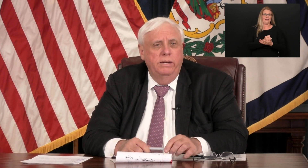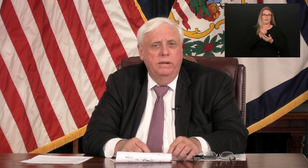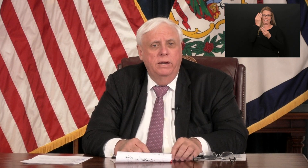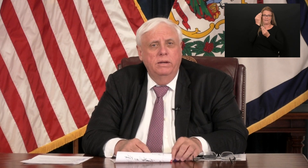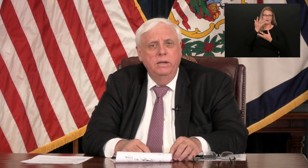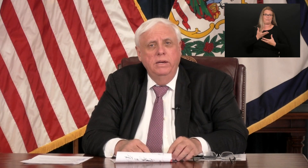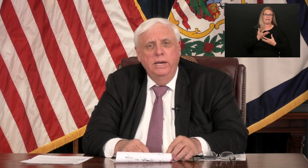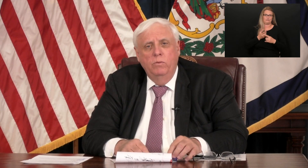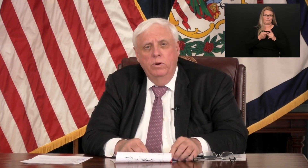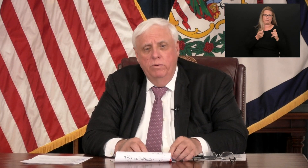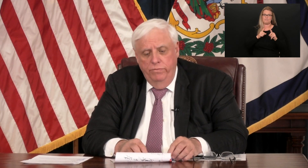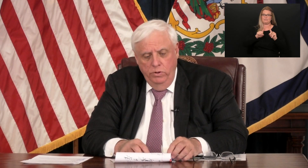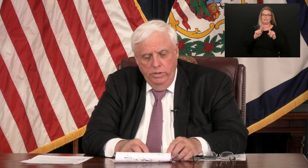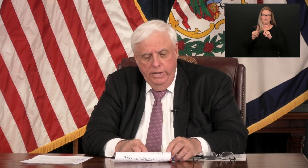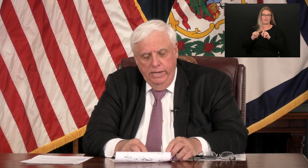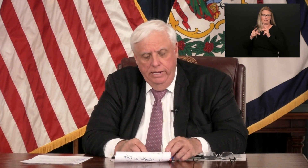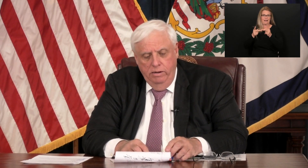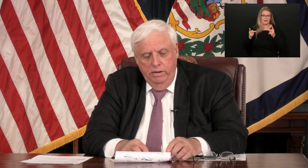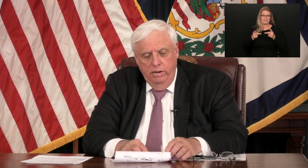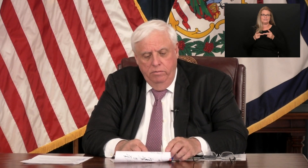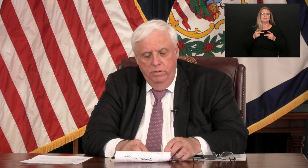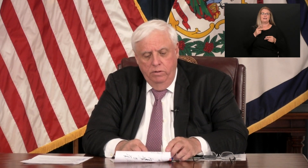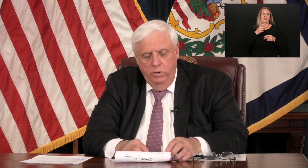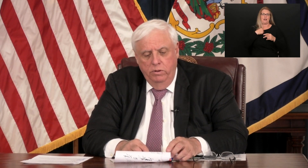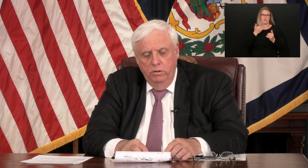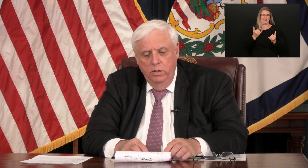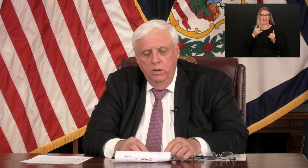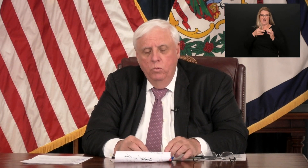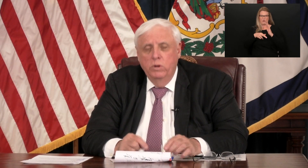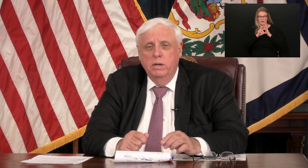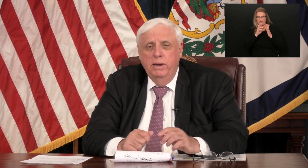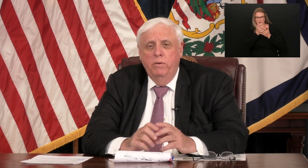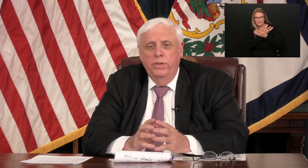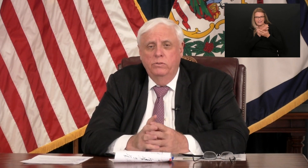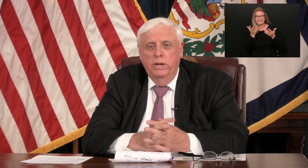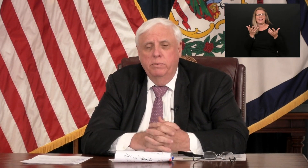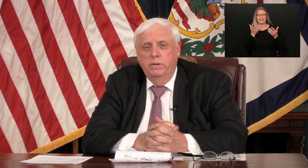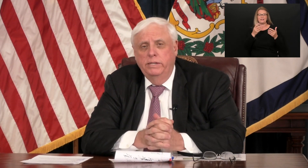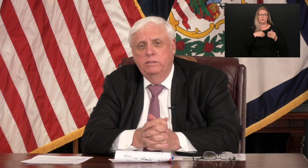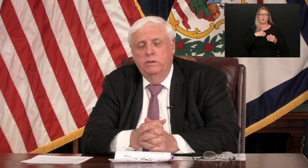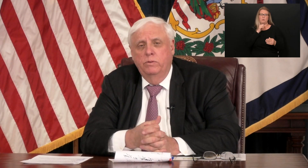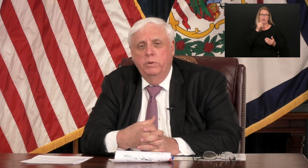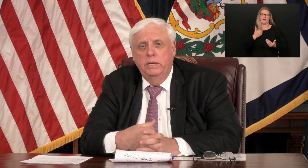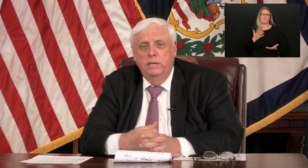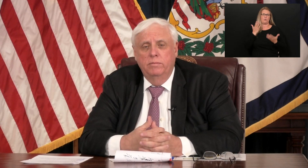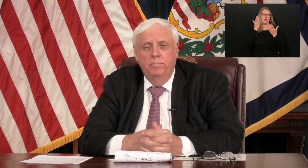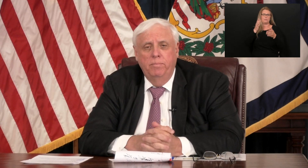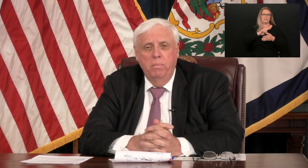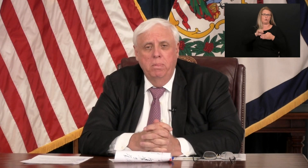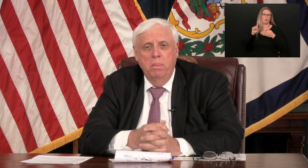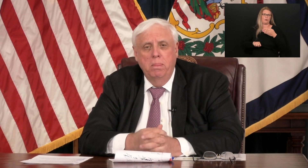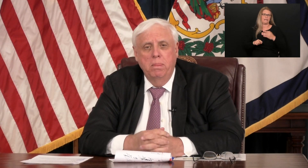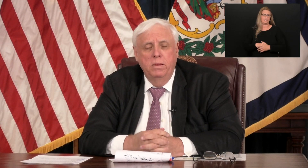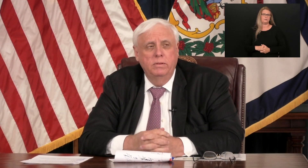people, and we're reviewing that, and we'll come out with those recommendations over the weekend.